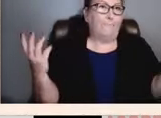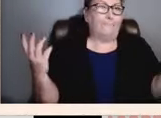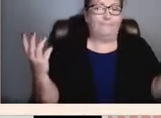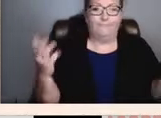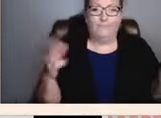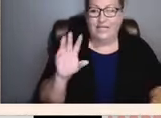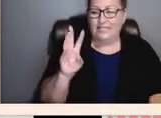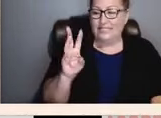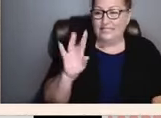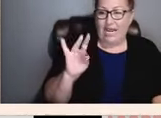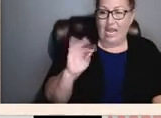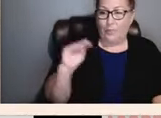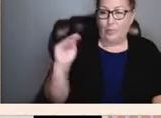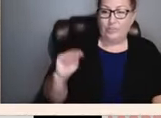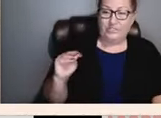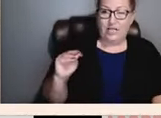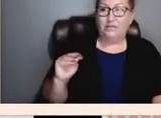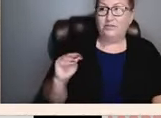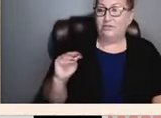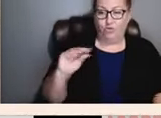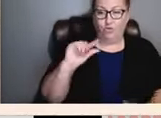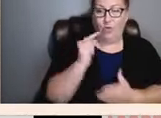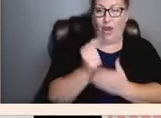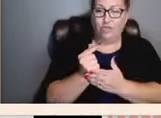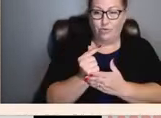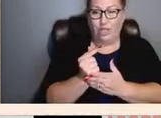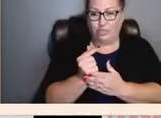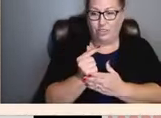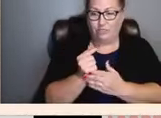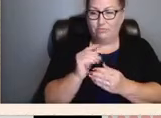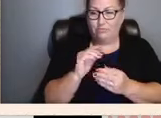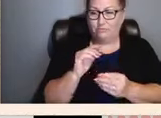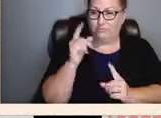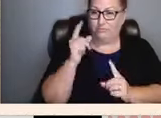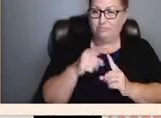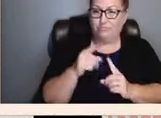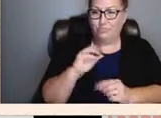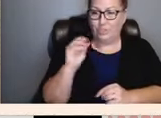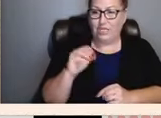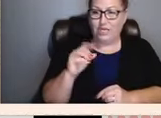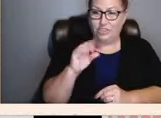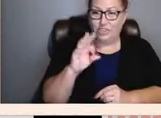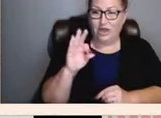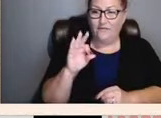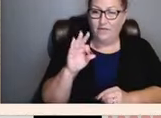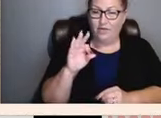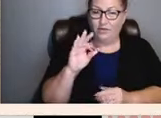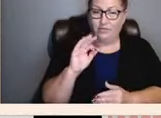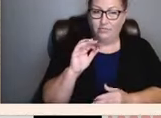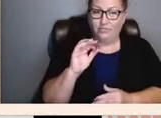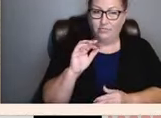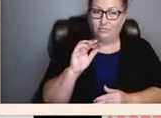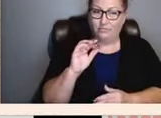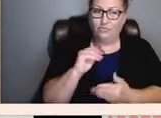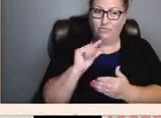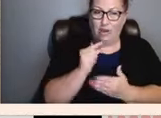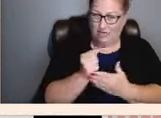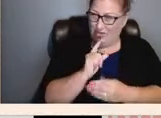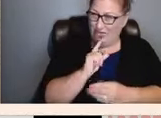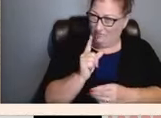68% graduation rate of students with disabilities, is it really attainable to have 100% within that 1